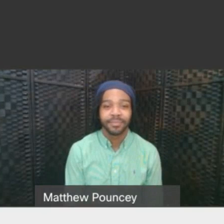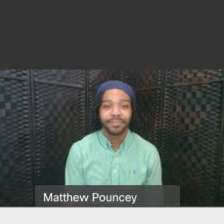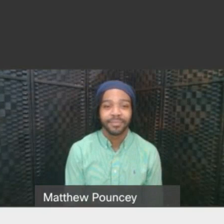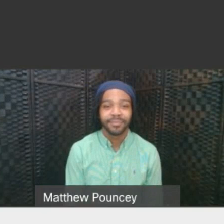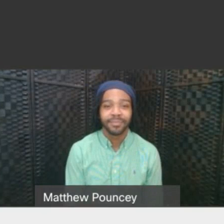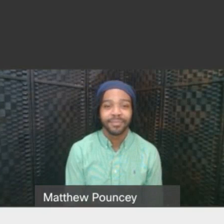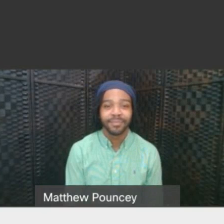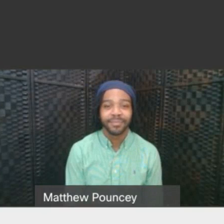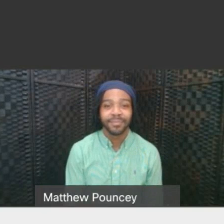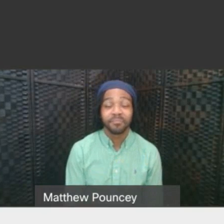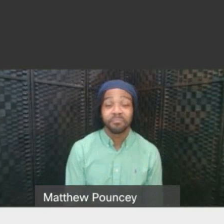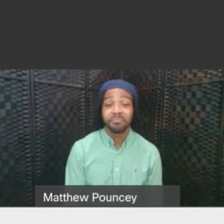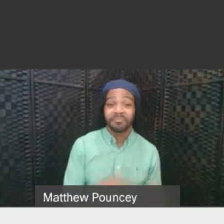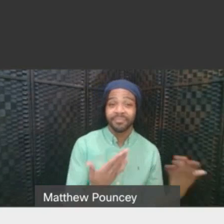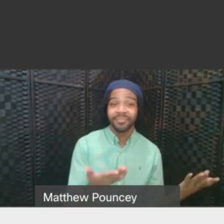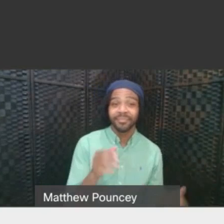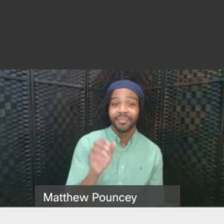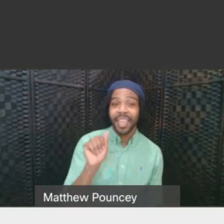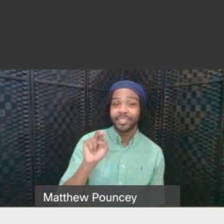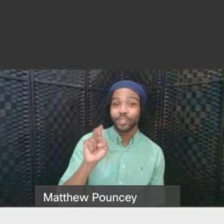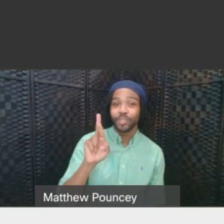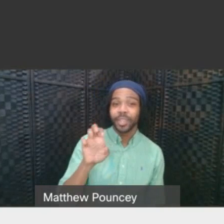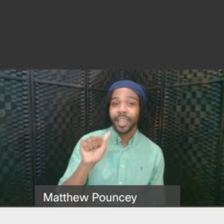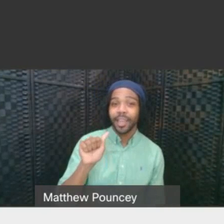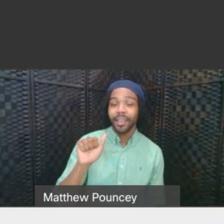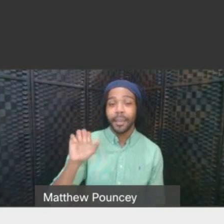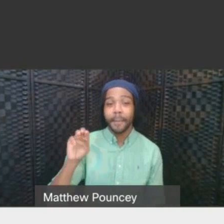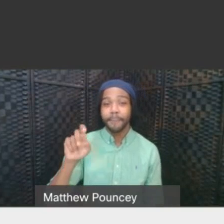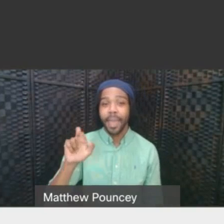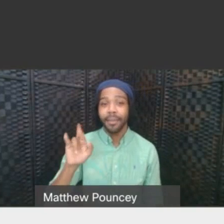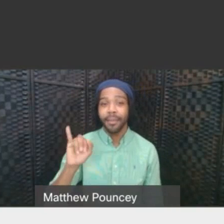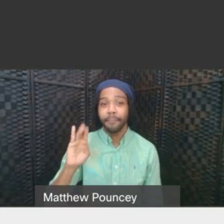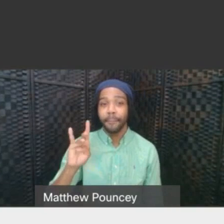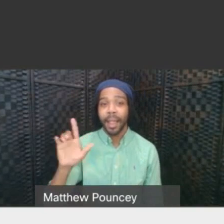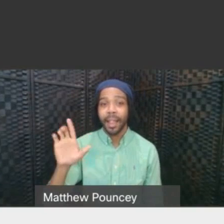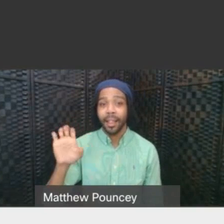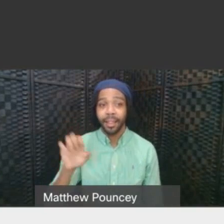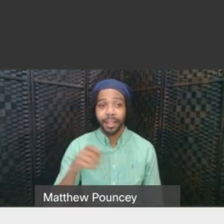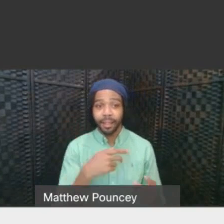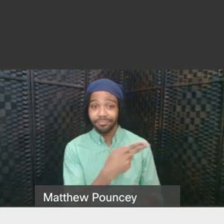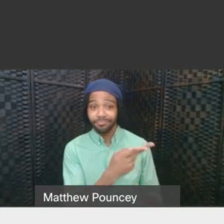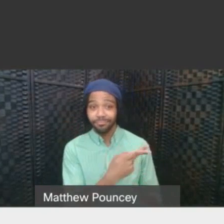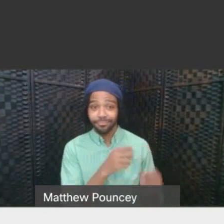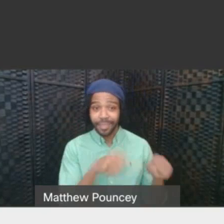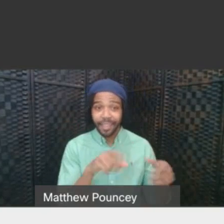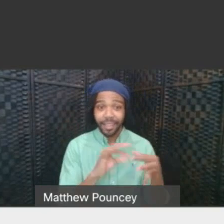So Andrea or Maribel, can you comment on the new information about J&J